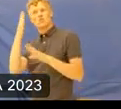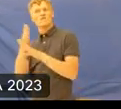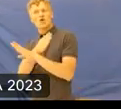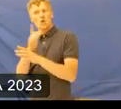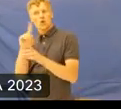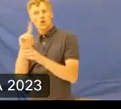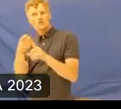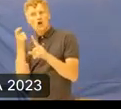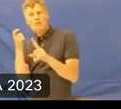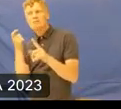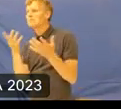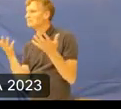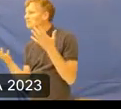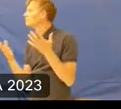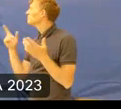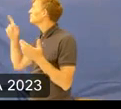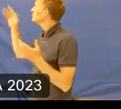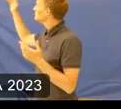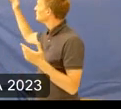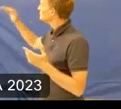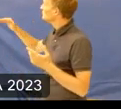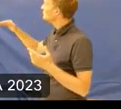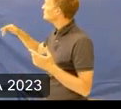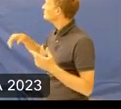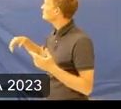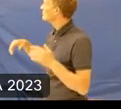And then the, for tropes, this kind of